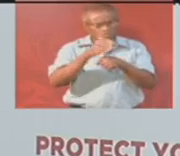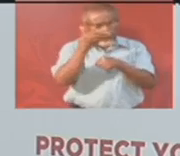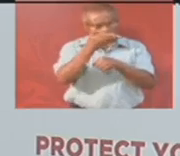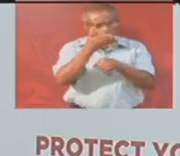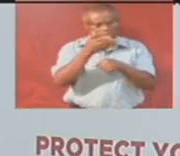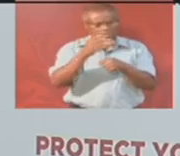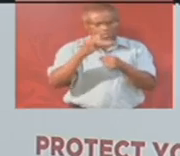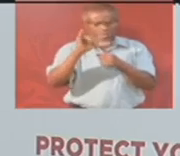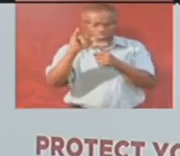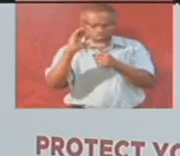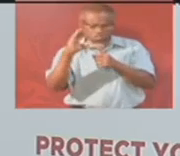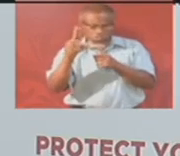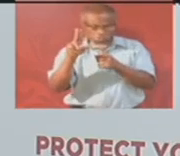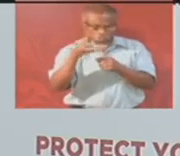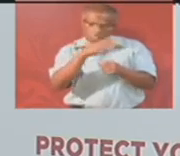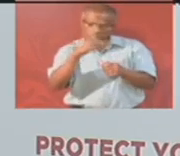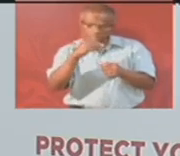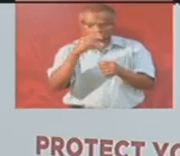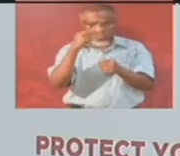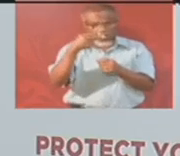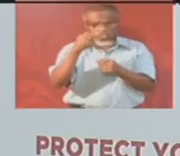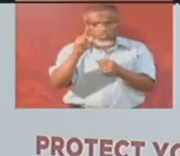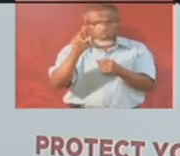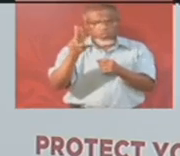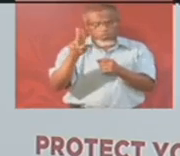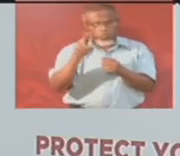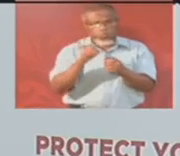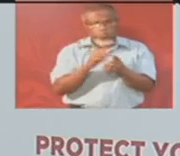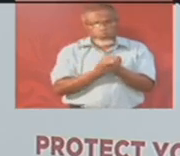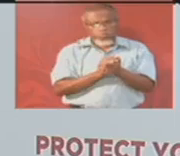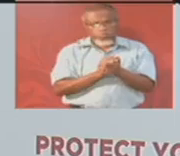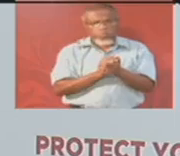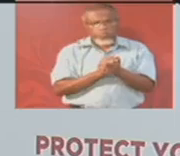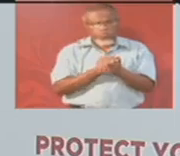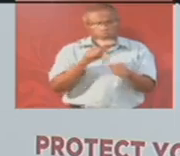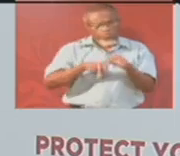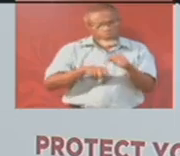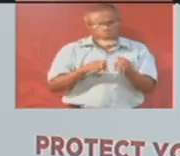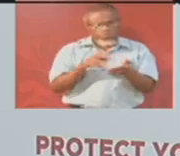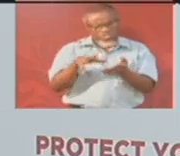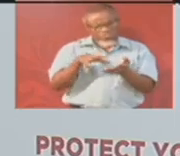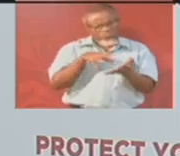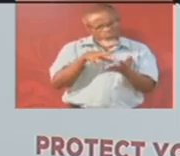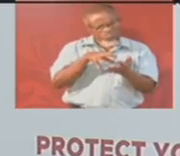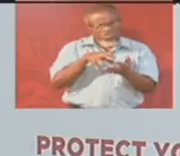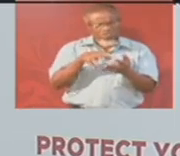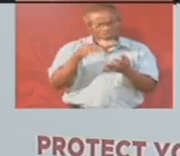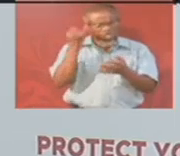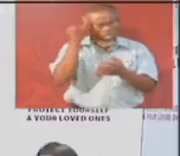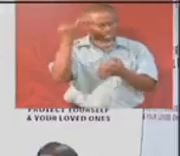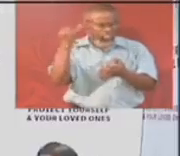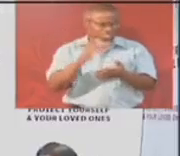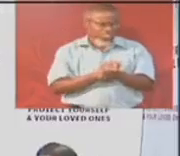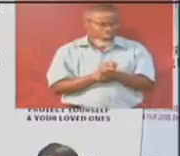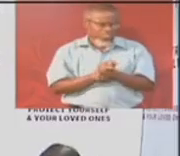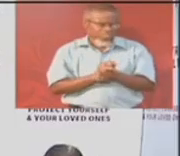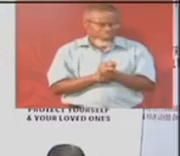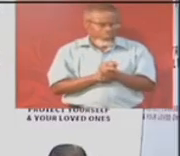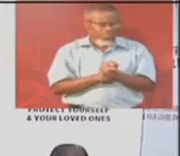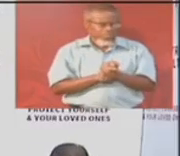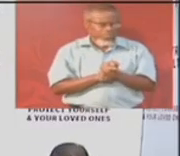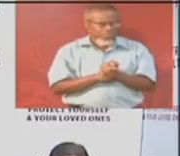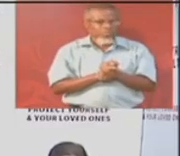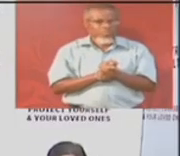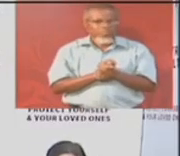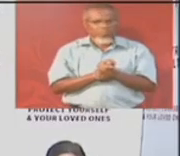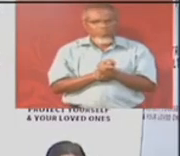HDU. So if you work those figures, those are some rough ideas of what we're dealing with in terms of scale. All right, so I have some more. Mm-hmm. I went into